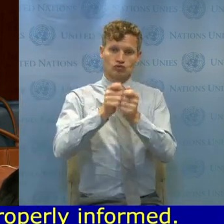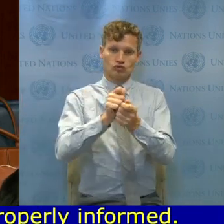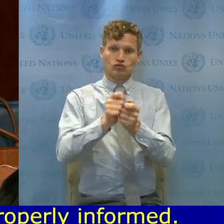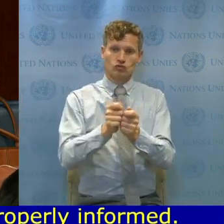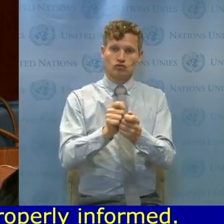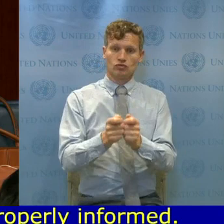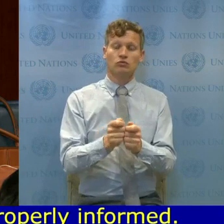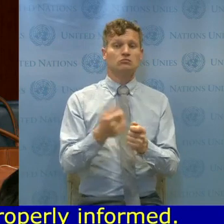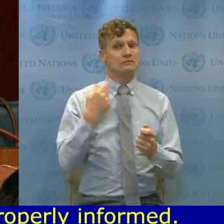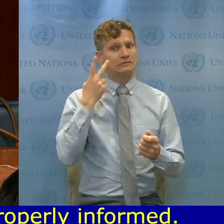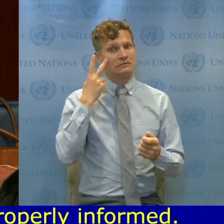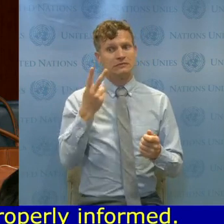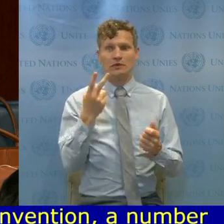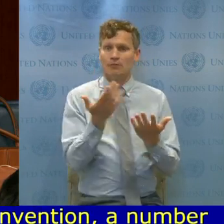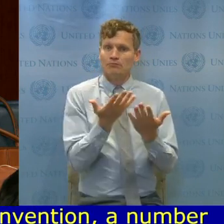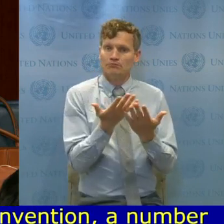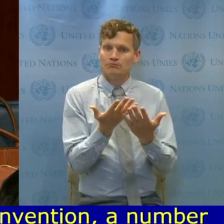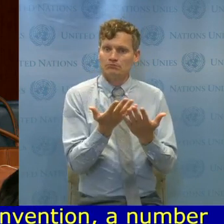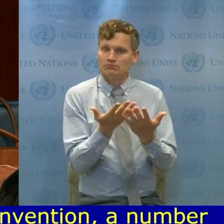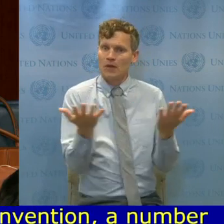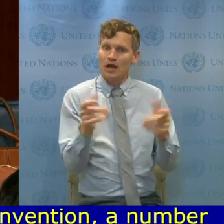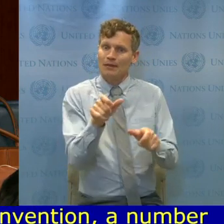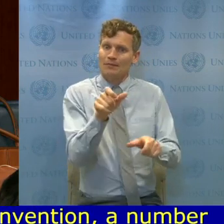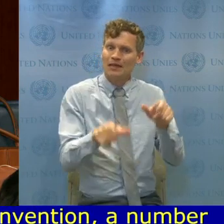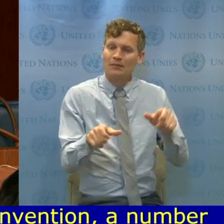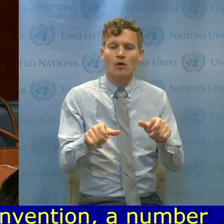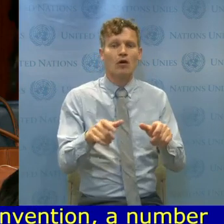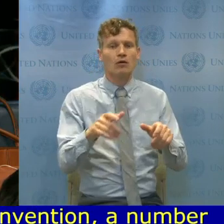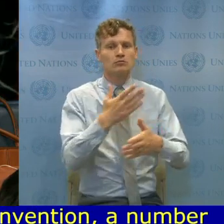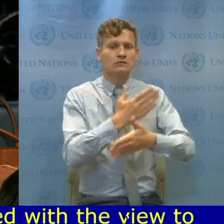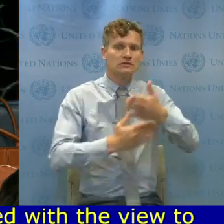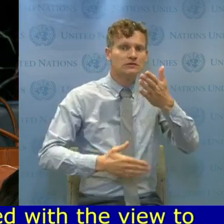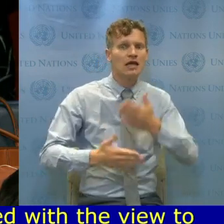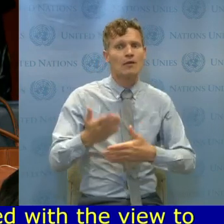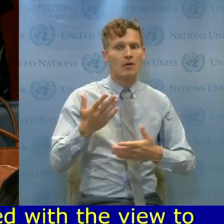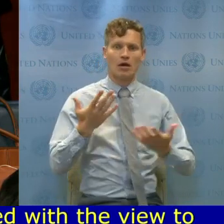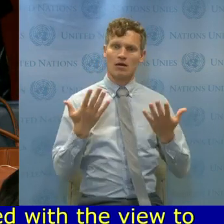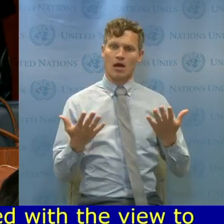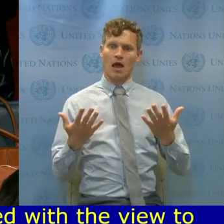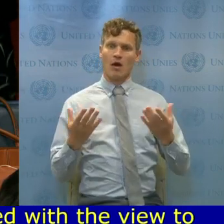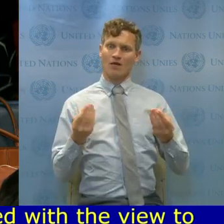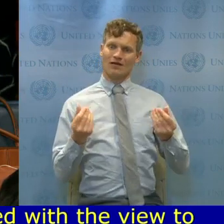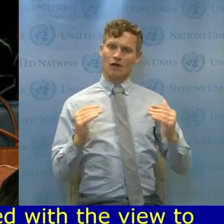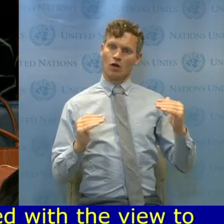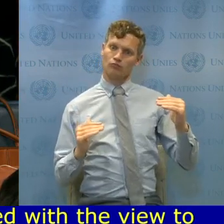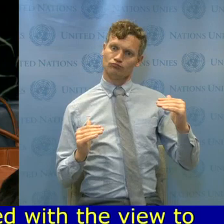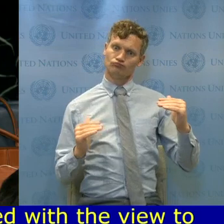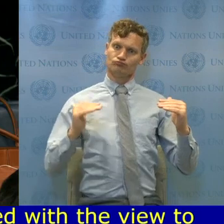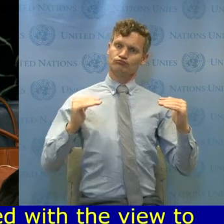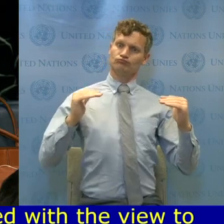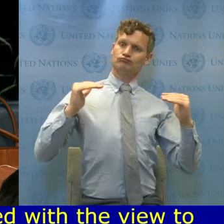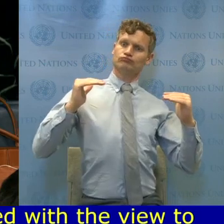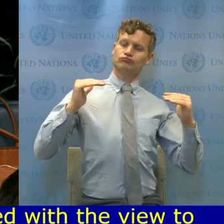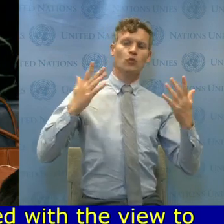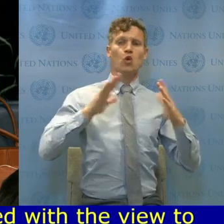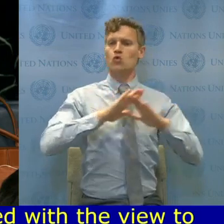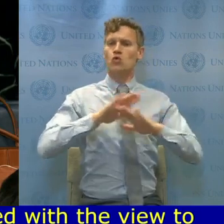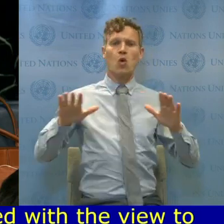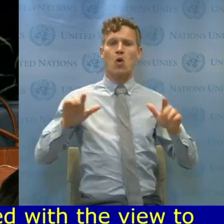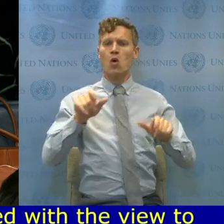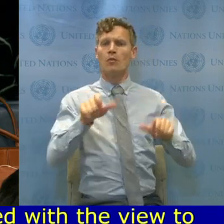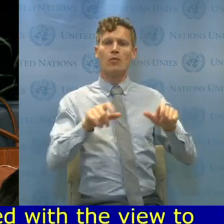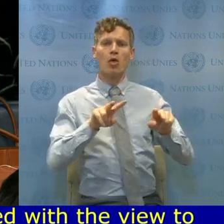in society, combating stereotypes, prejudices, and harmful practices relating to such persons,